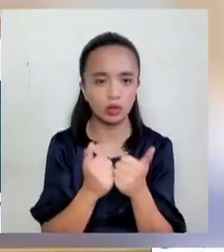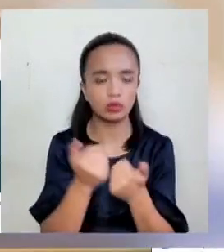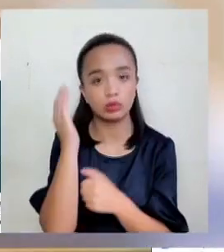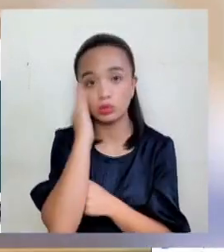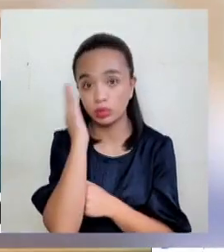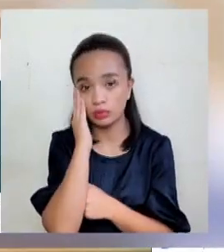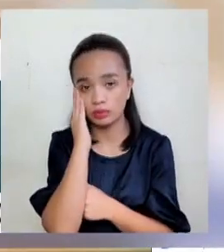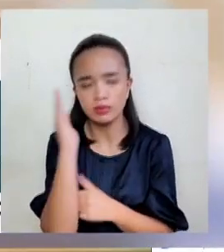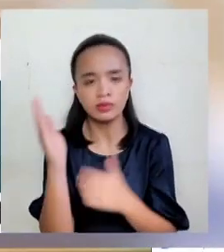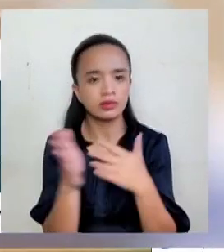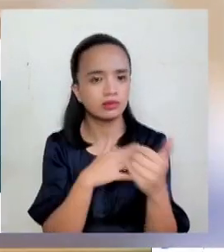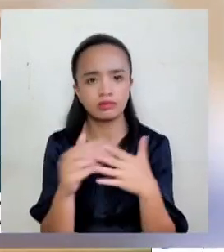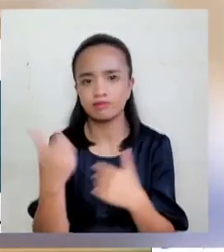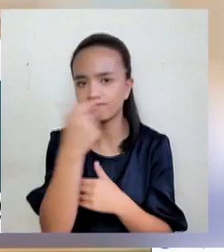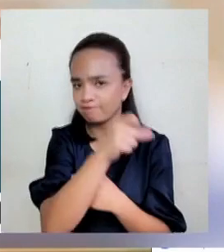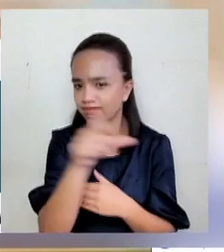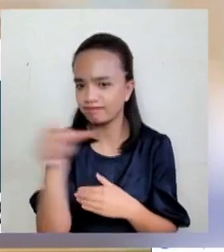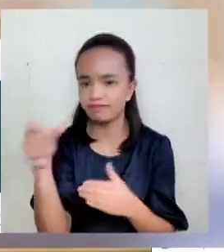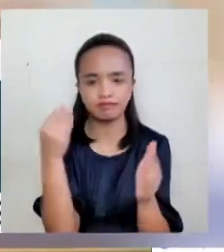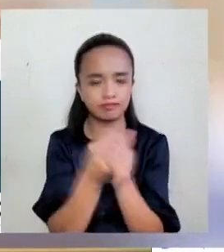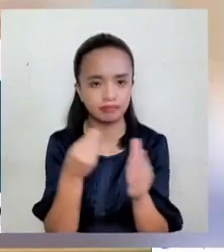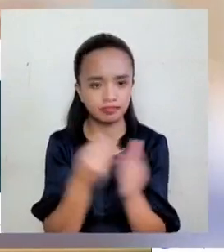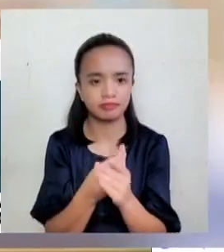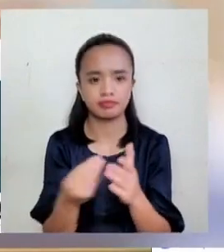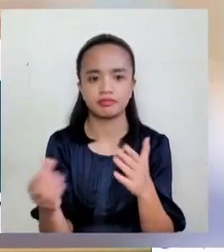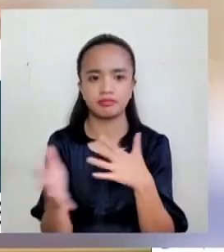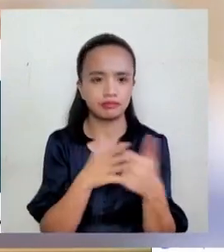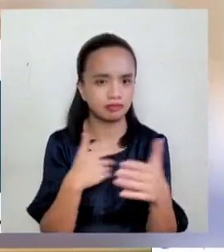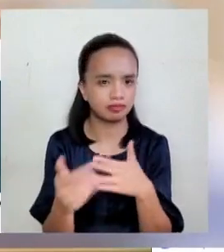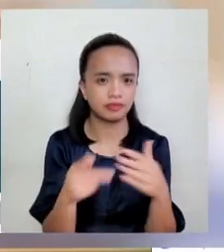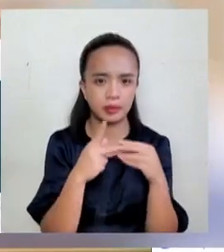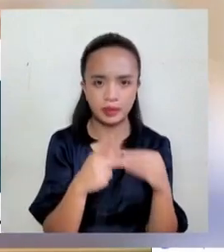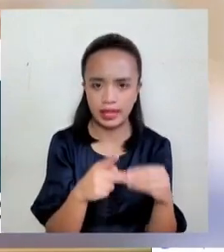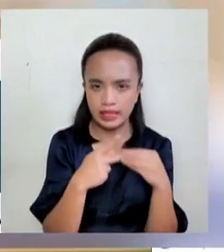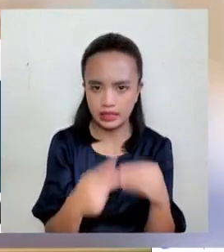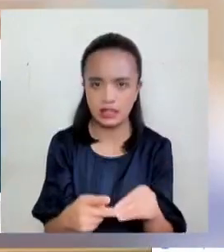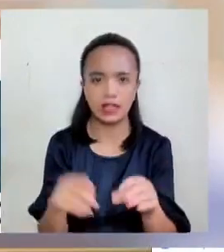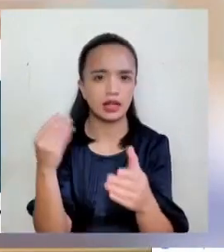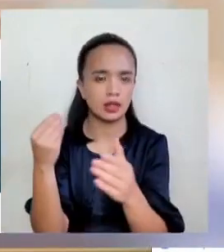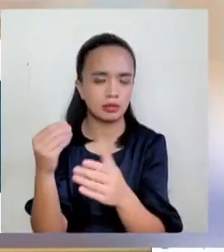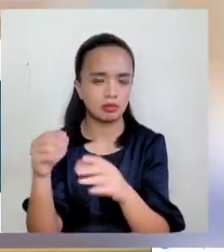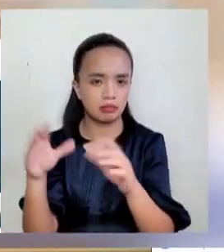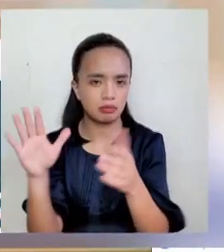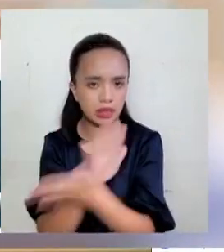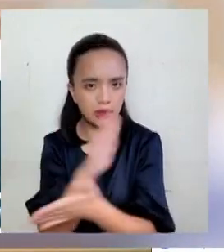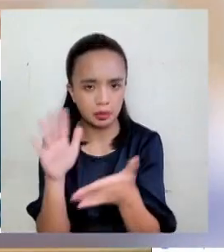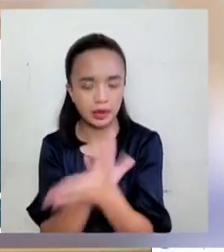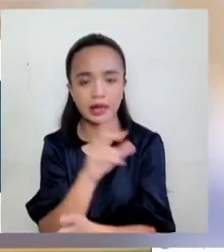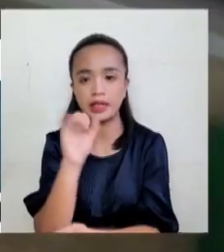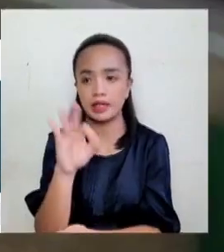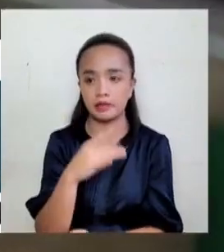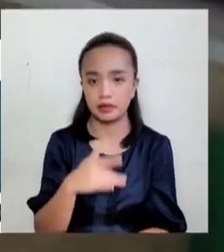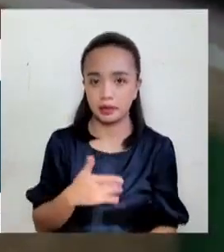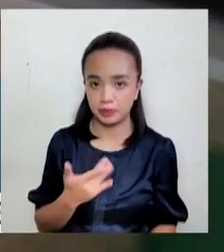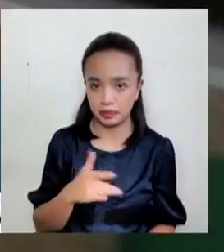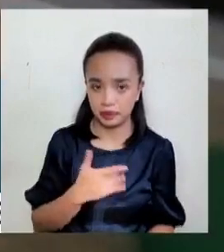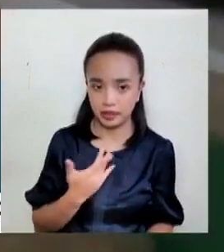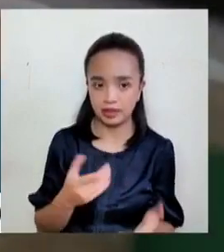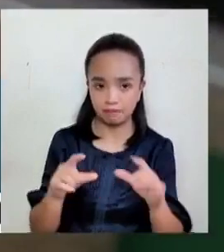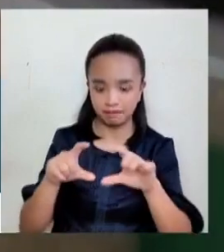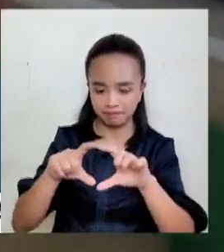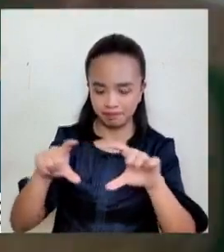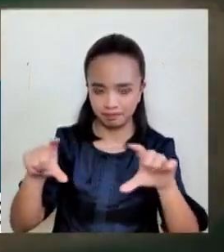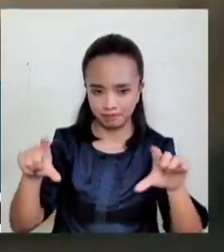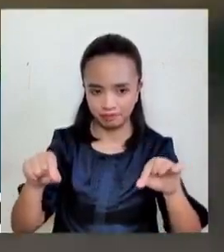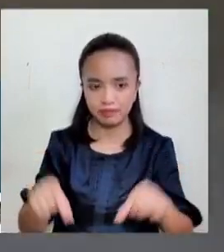kahit anong pera, mapapel, ma-plastic, or polymer ay ang tinatawag na feel, look, tilt. The